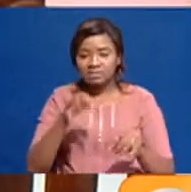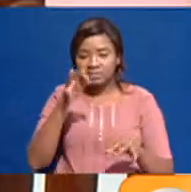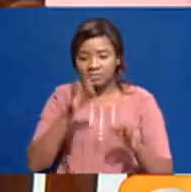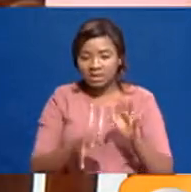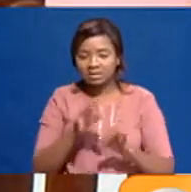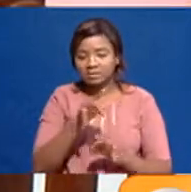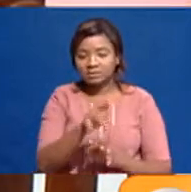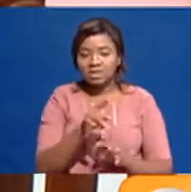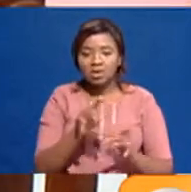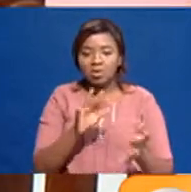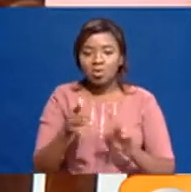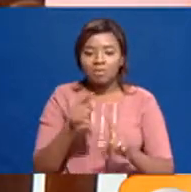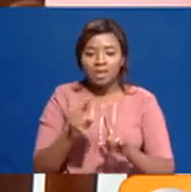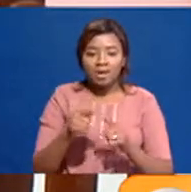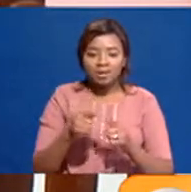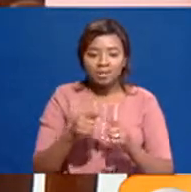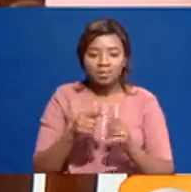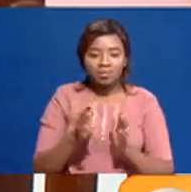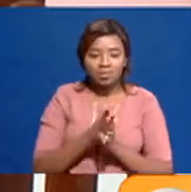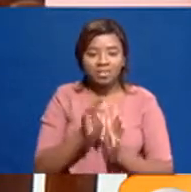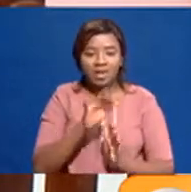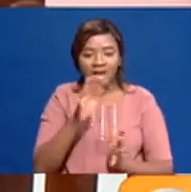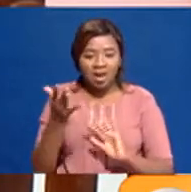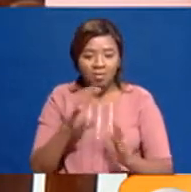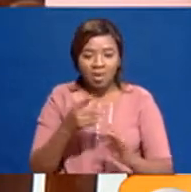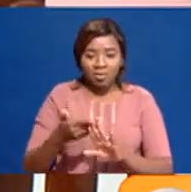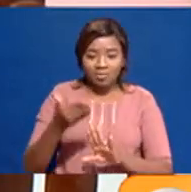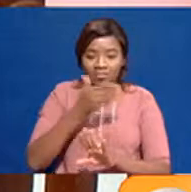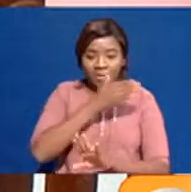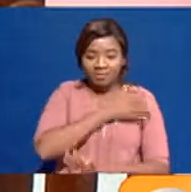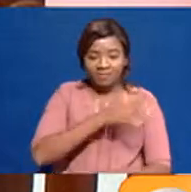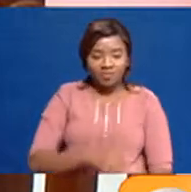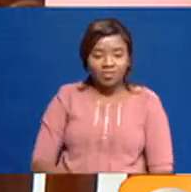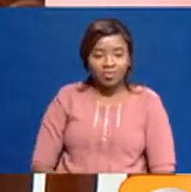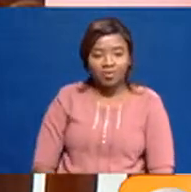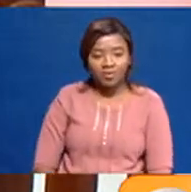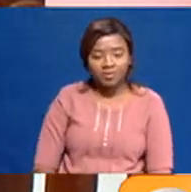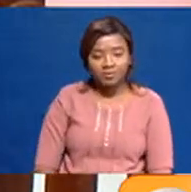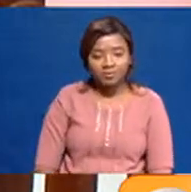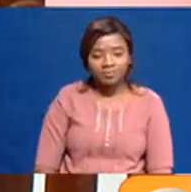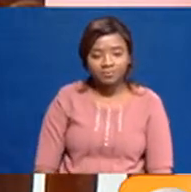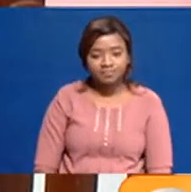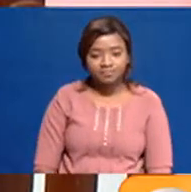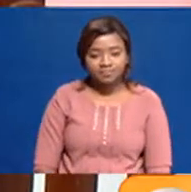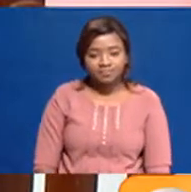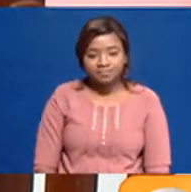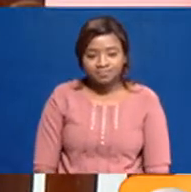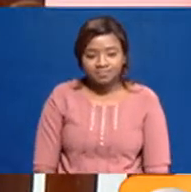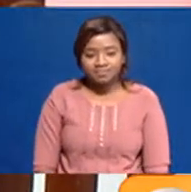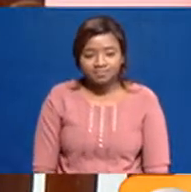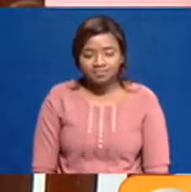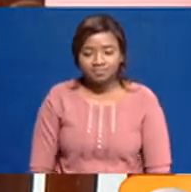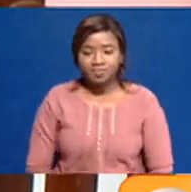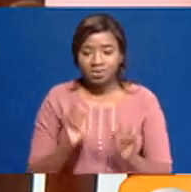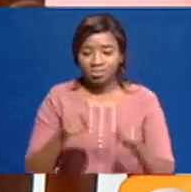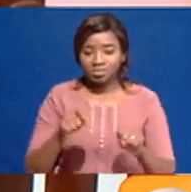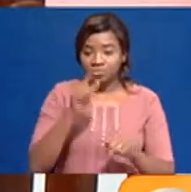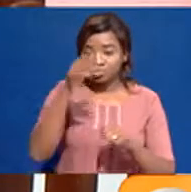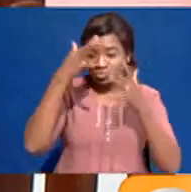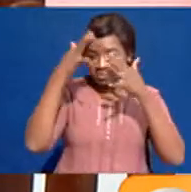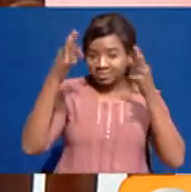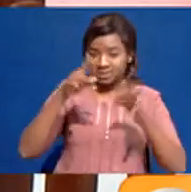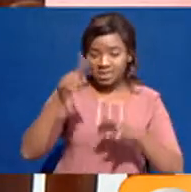way it was that time, not the way you are not comparing. No. Now, you make a mistake. And did they